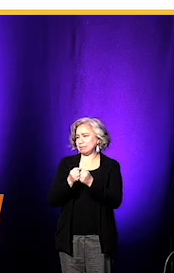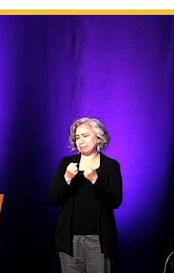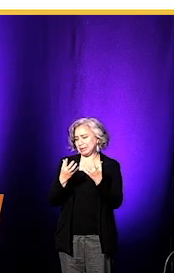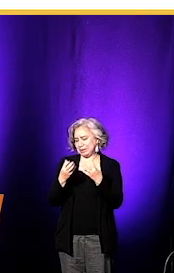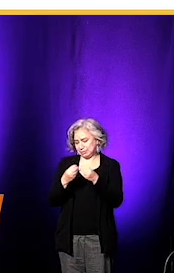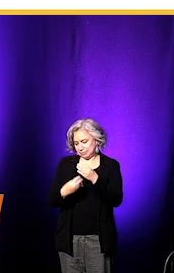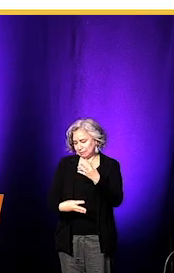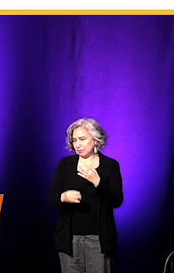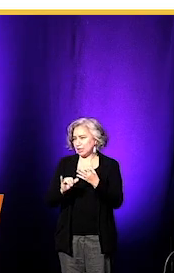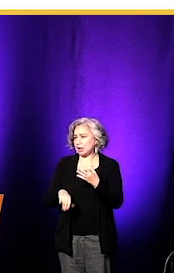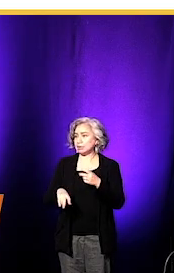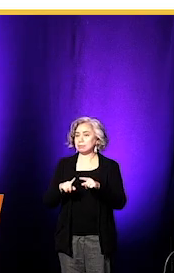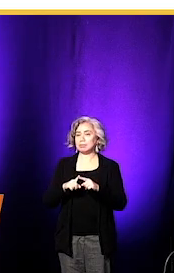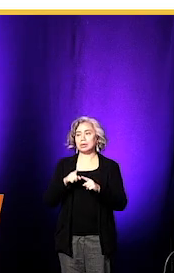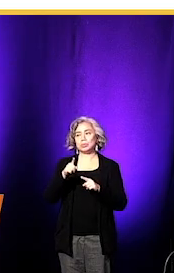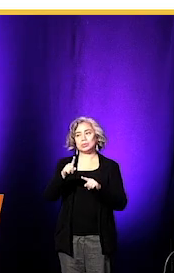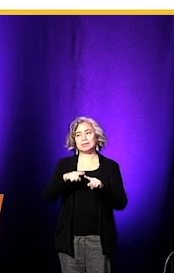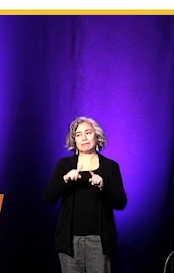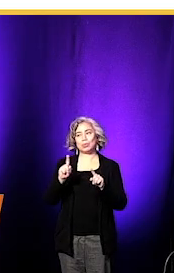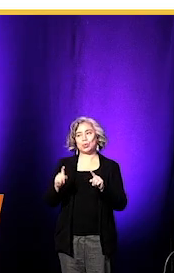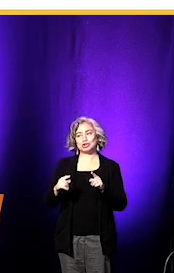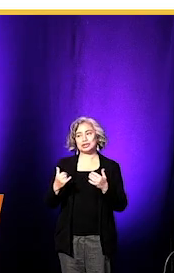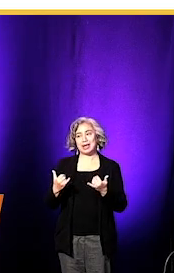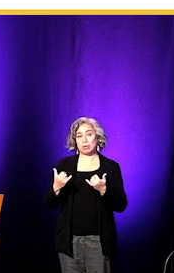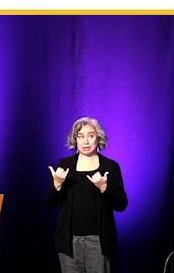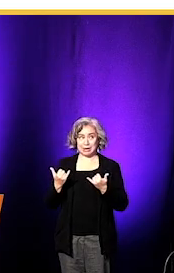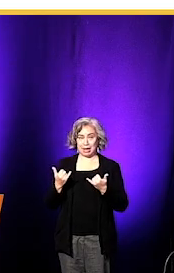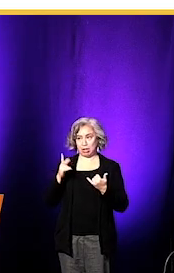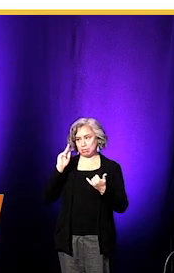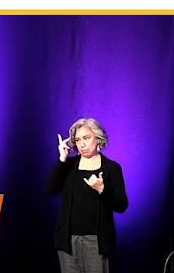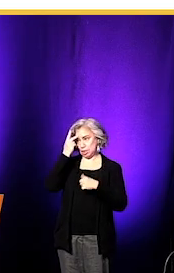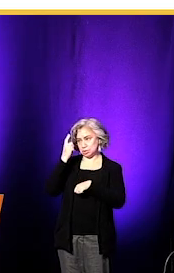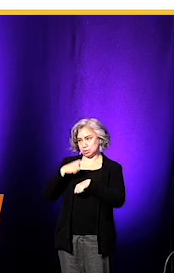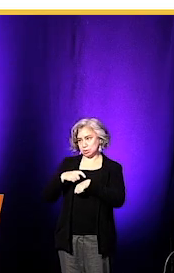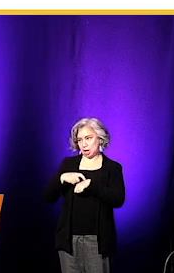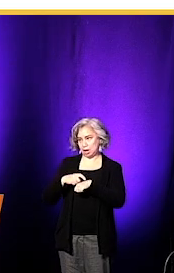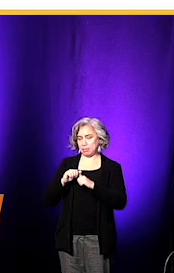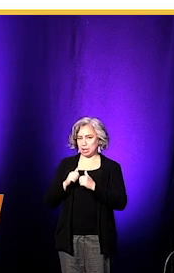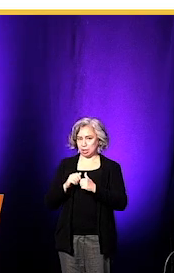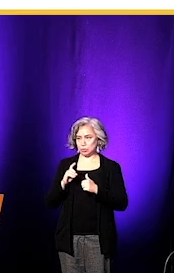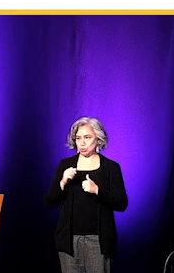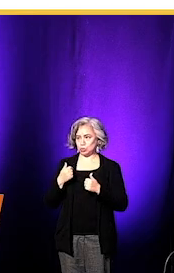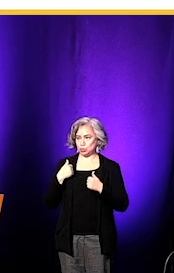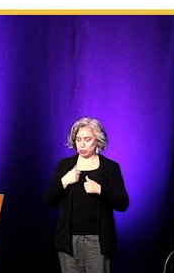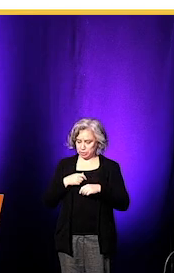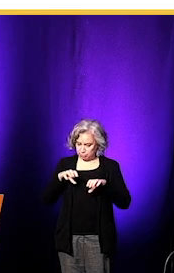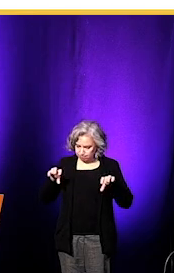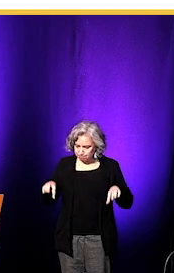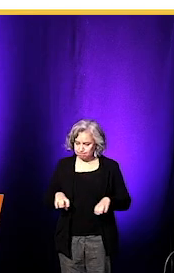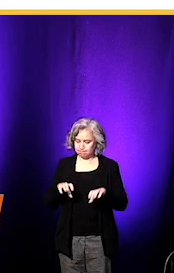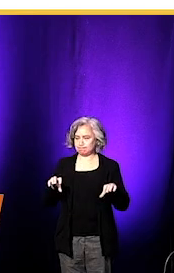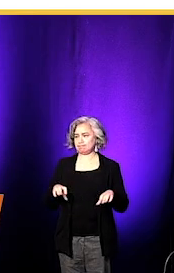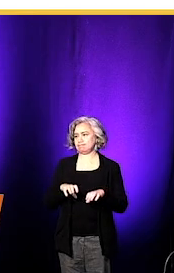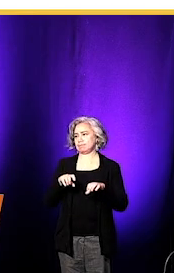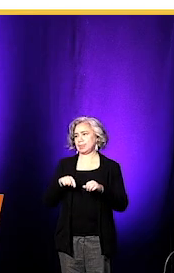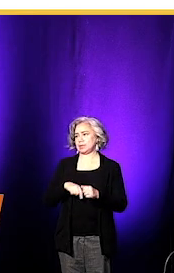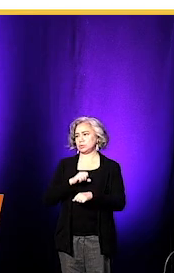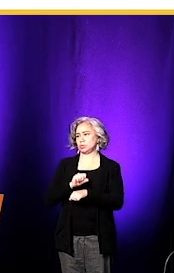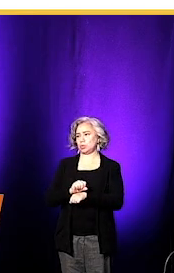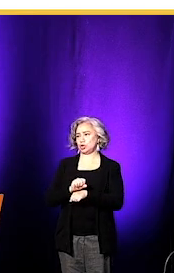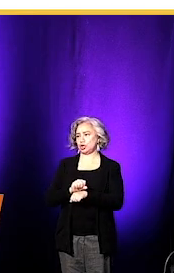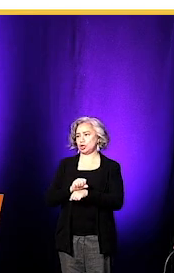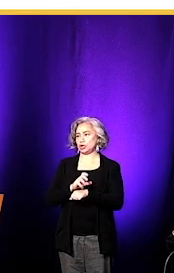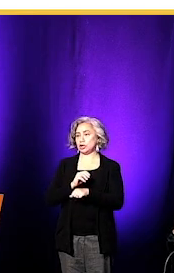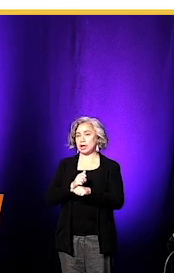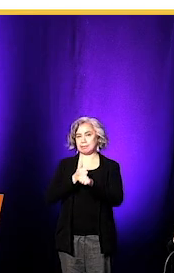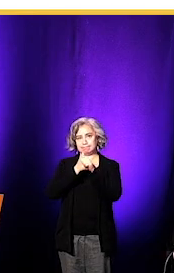this political time, how do we engage this work and be true to the principles in which